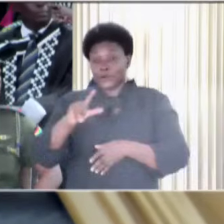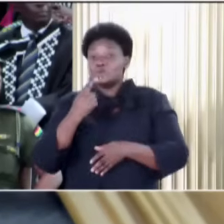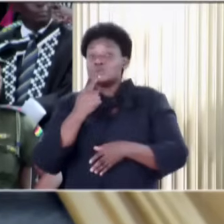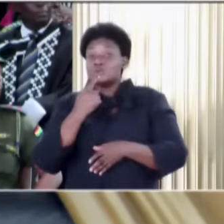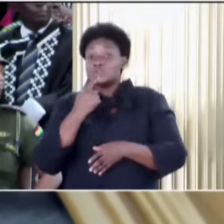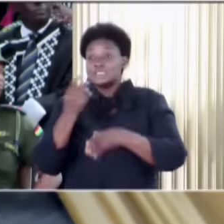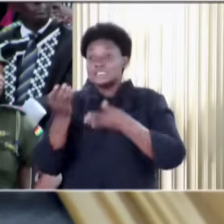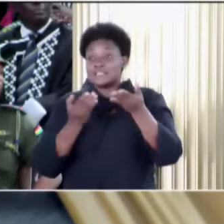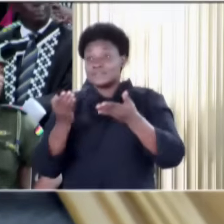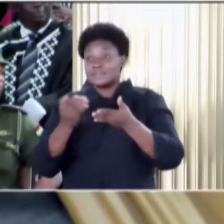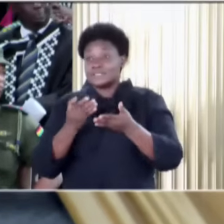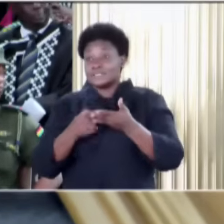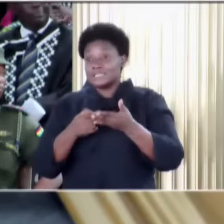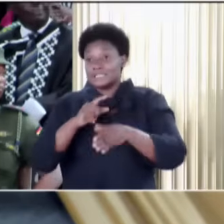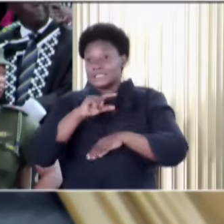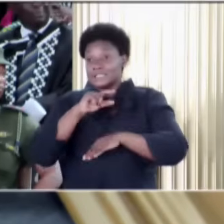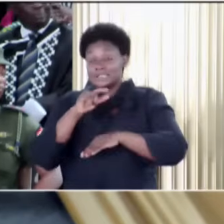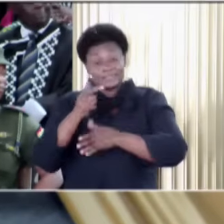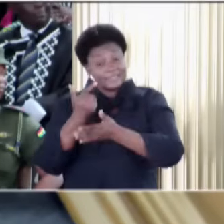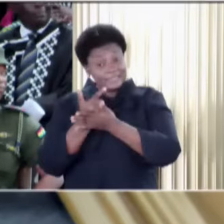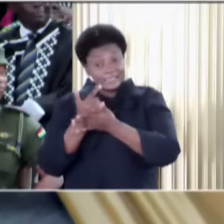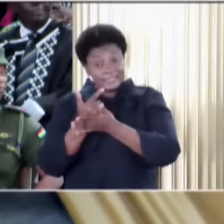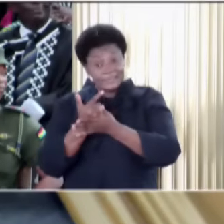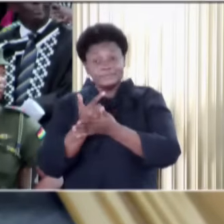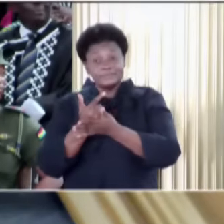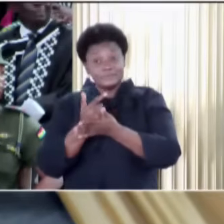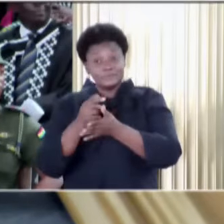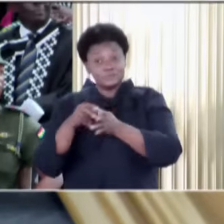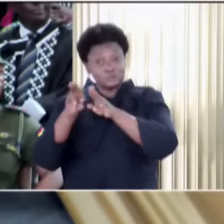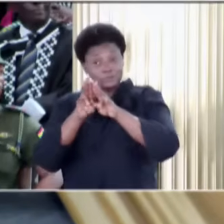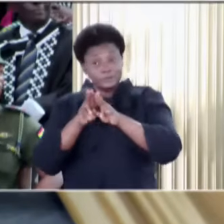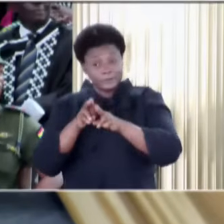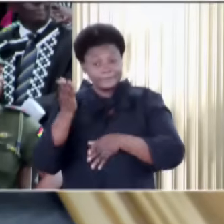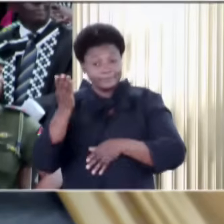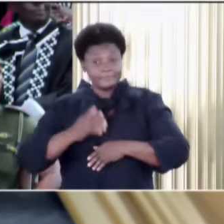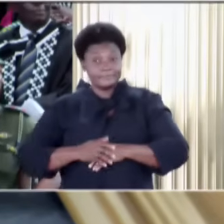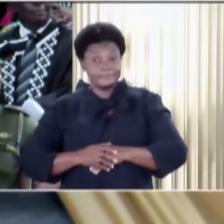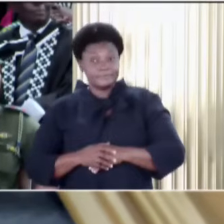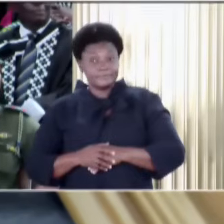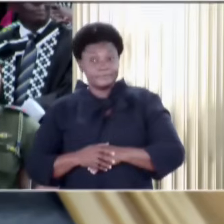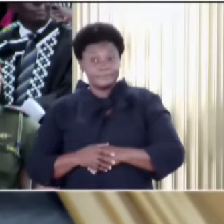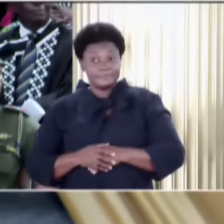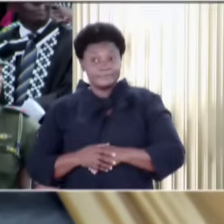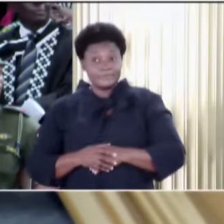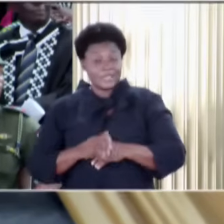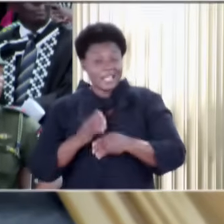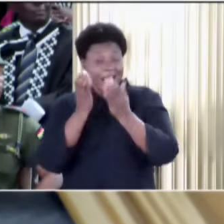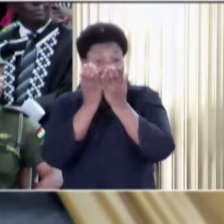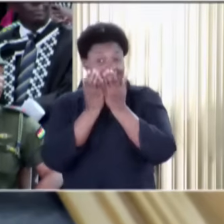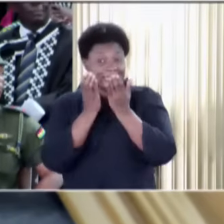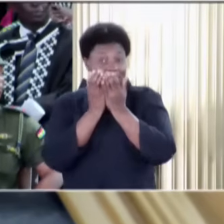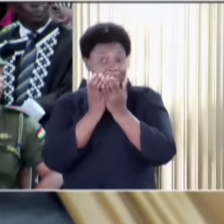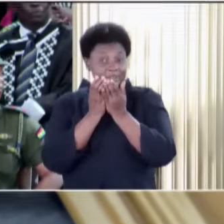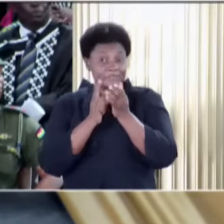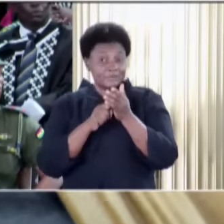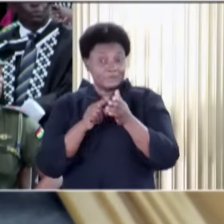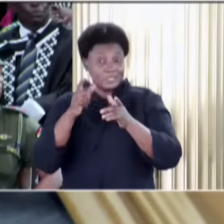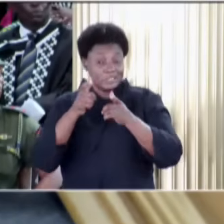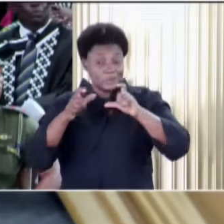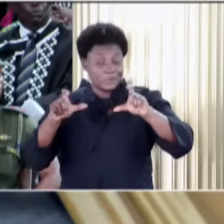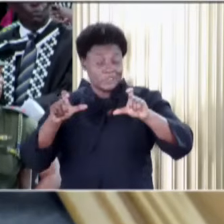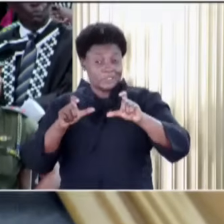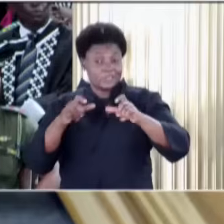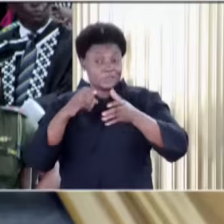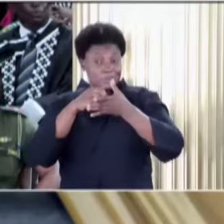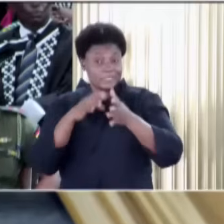Methodist Student Union in level 300, and he also served on the academic committee of the Linguistic Student